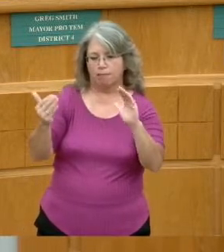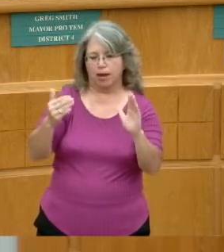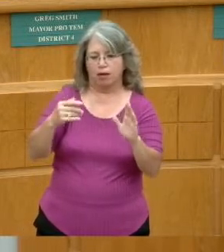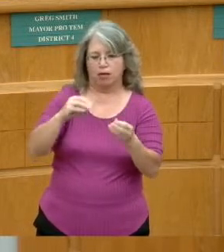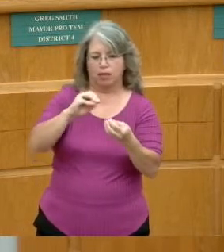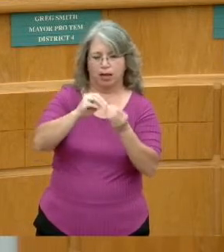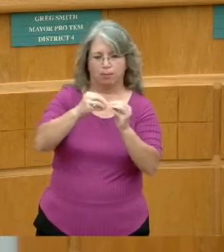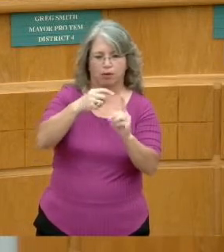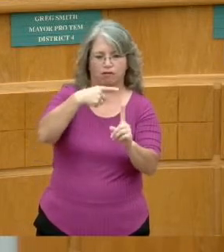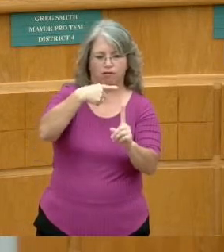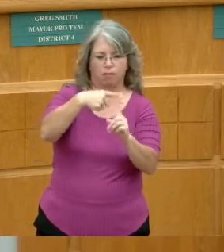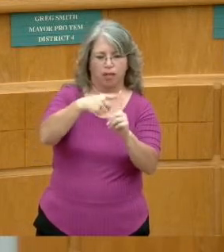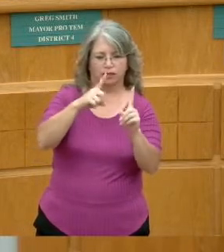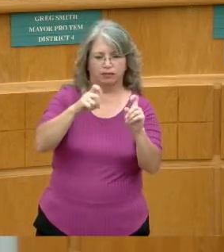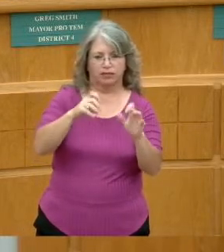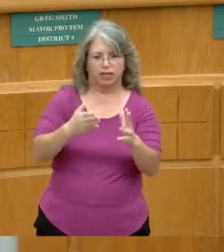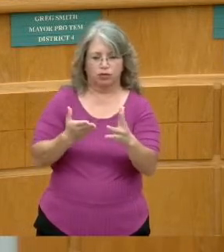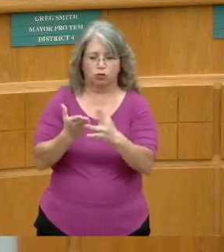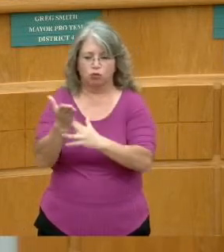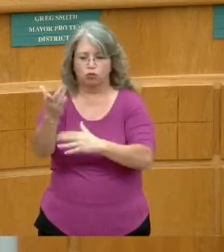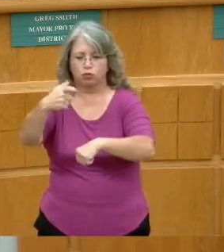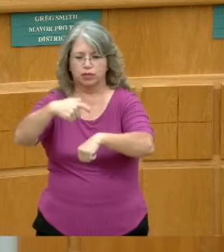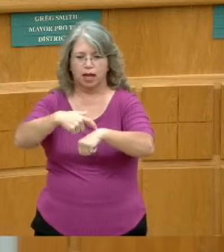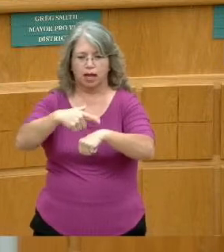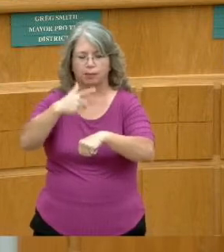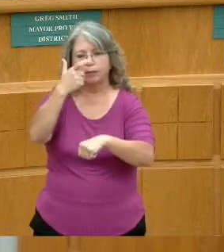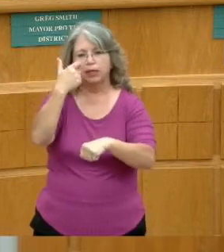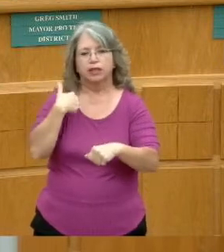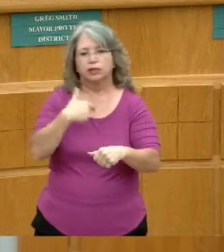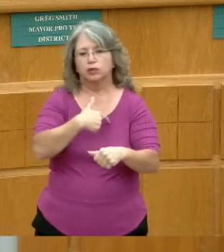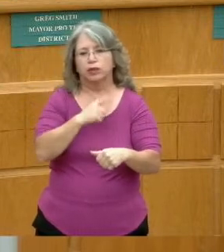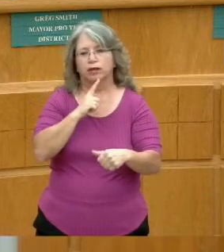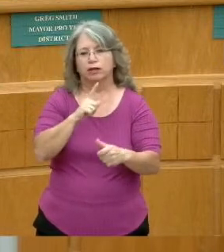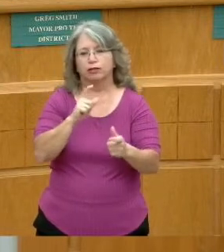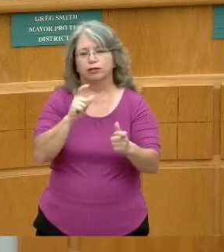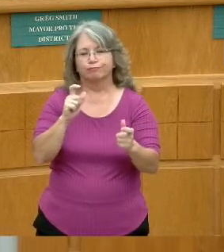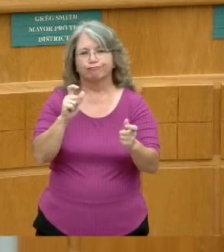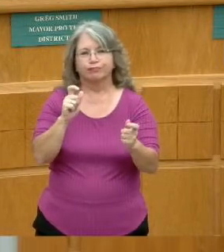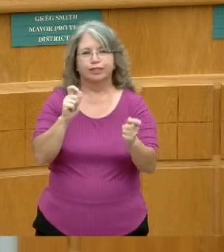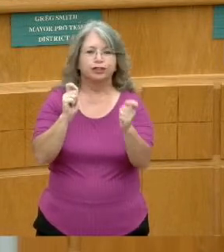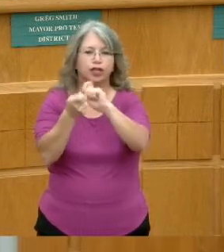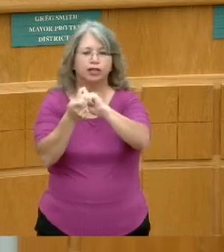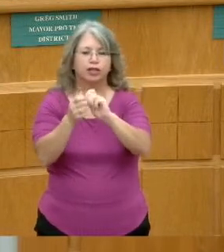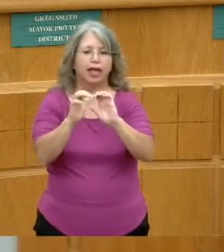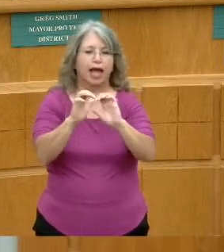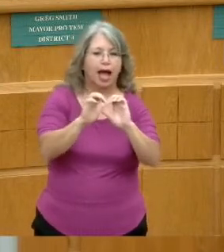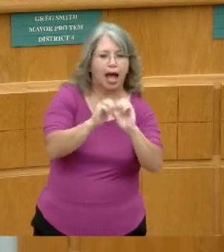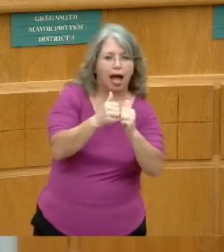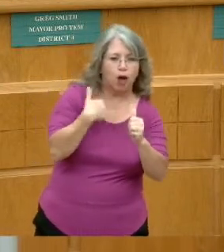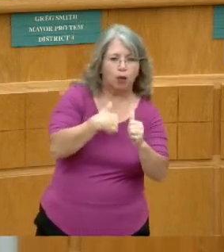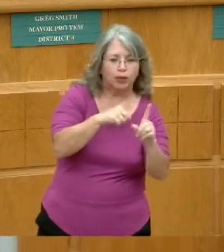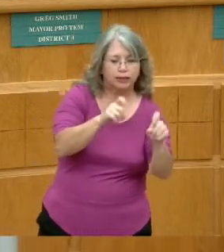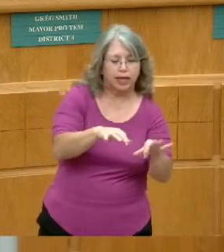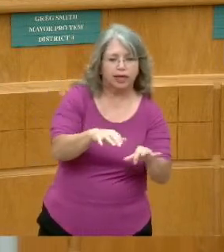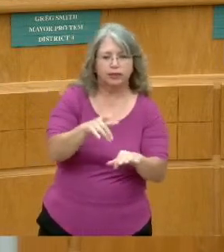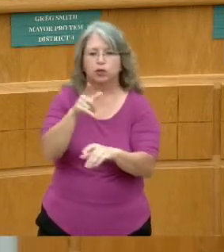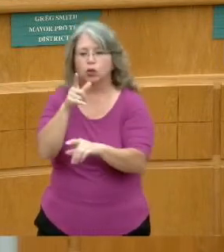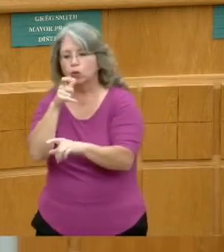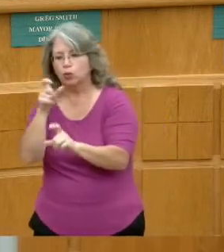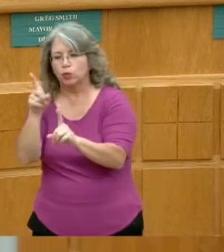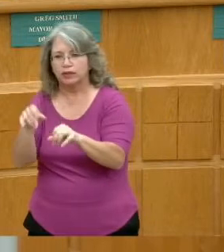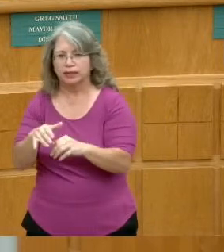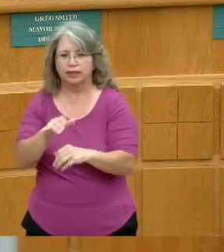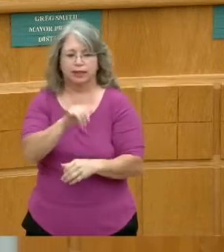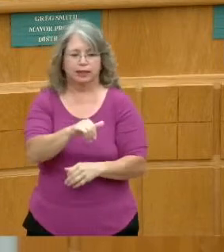because we're changing the way we're testing and who we're testing and things like this. These are just the PCR tests. They're not antibody tests.